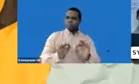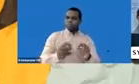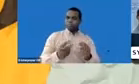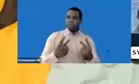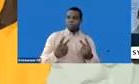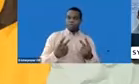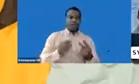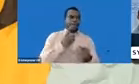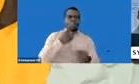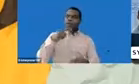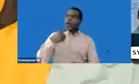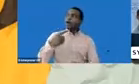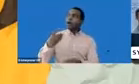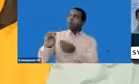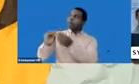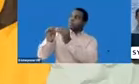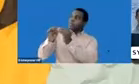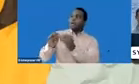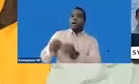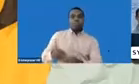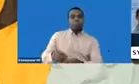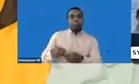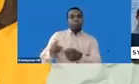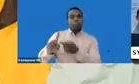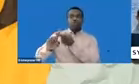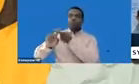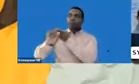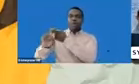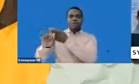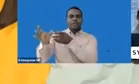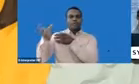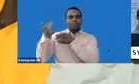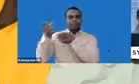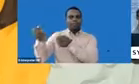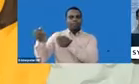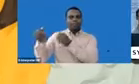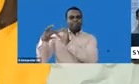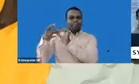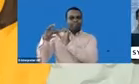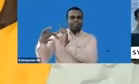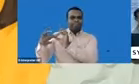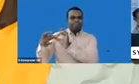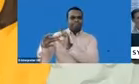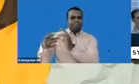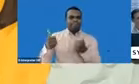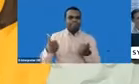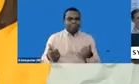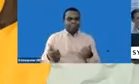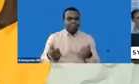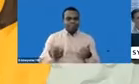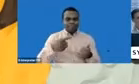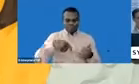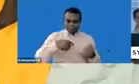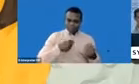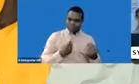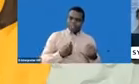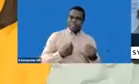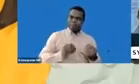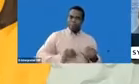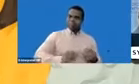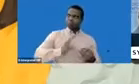of maybe nothing will happen. Then there are ideas came up